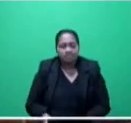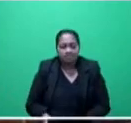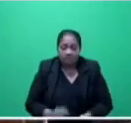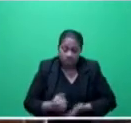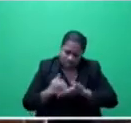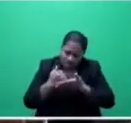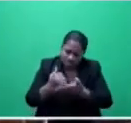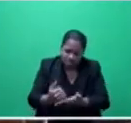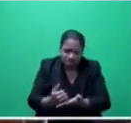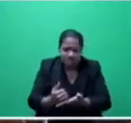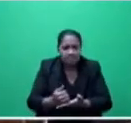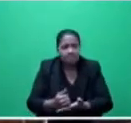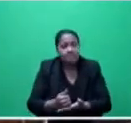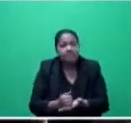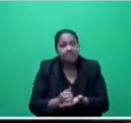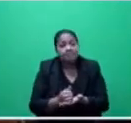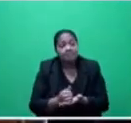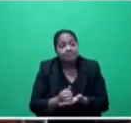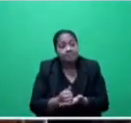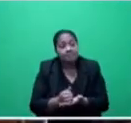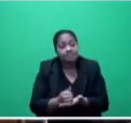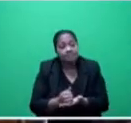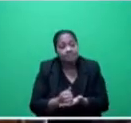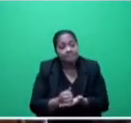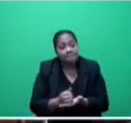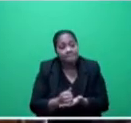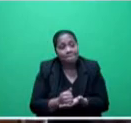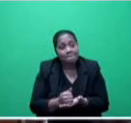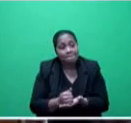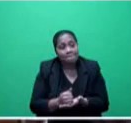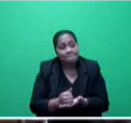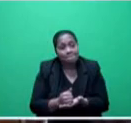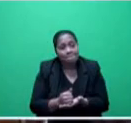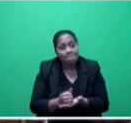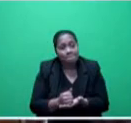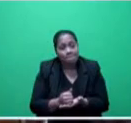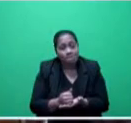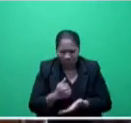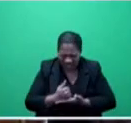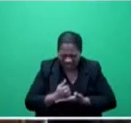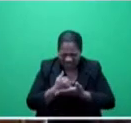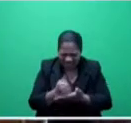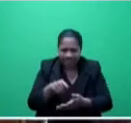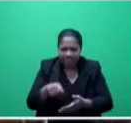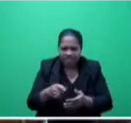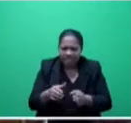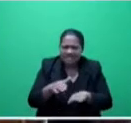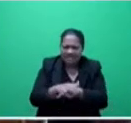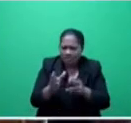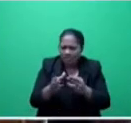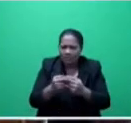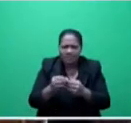absorb, accommodate, and recover from the effect of hazards and